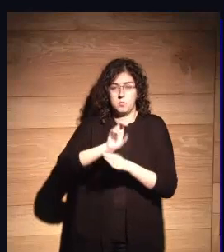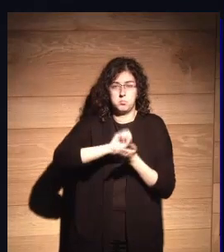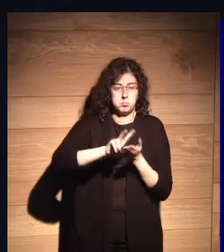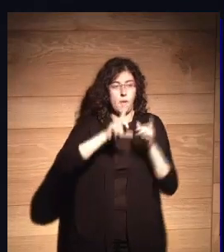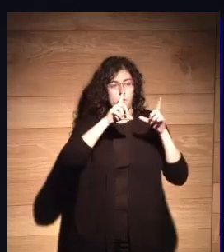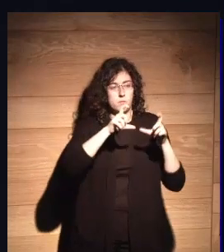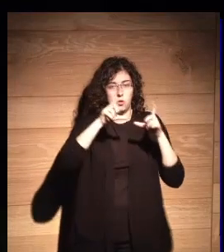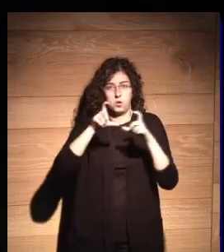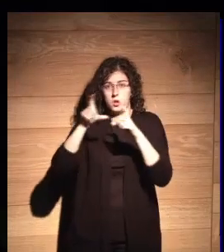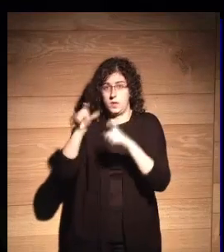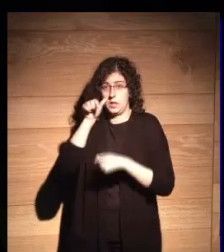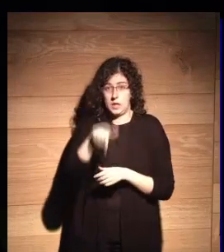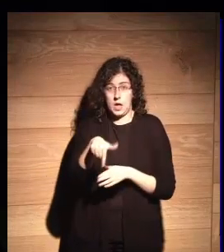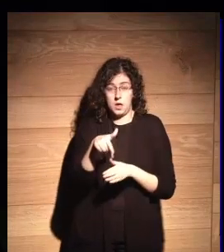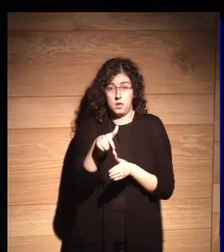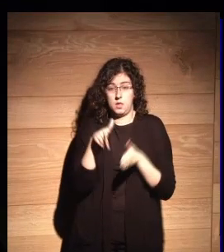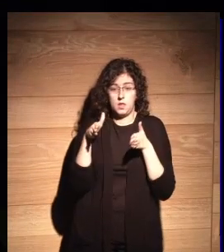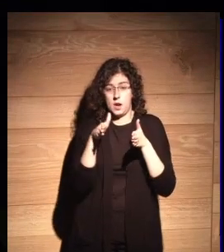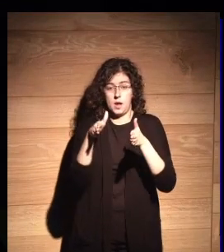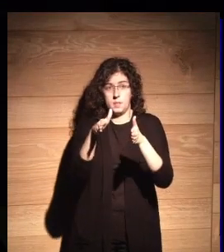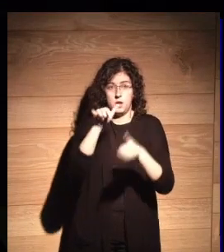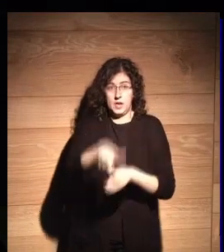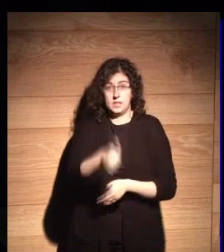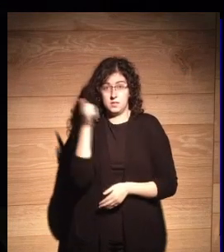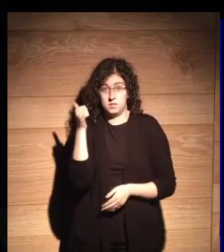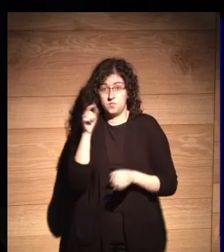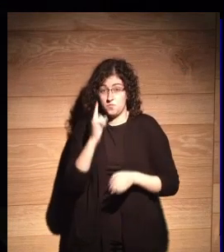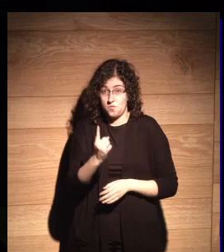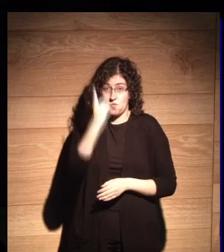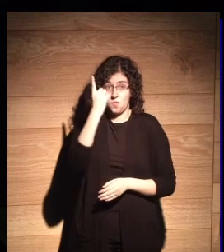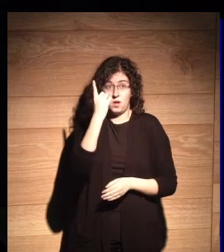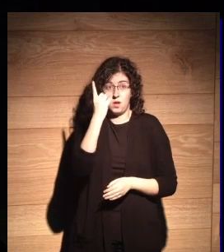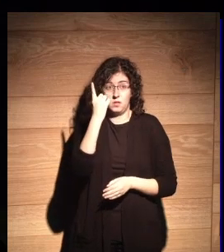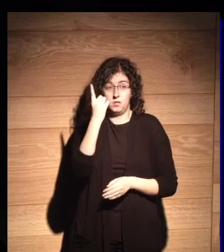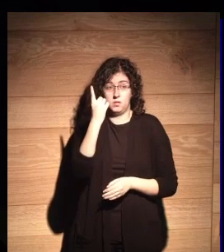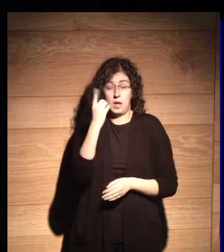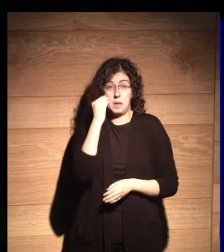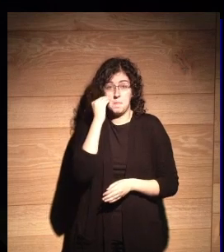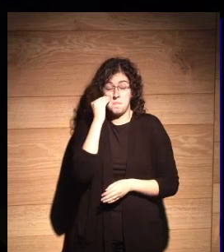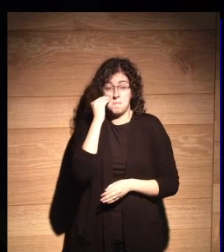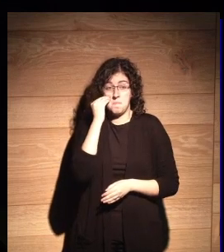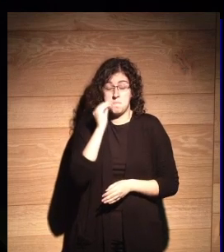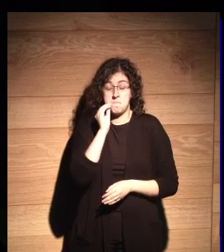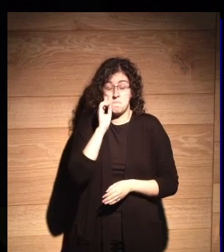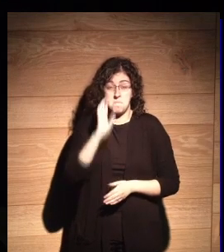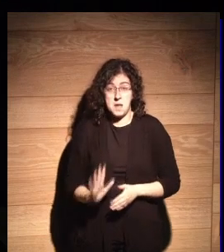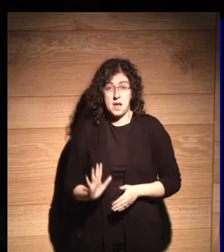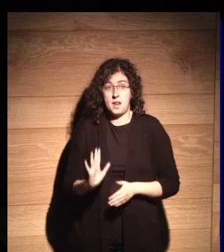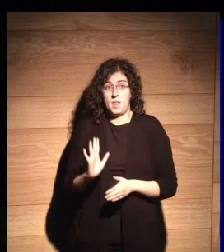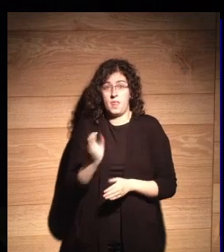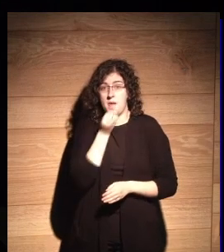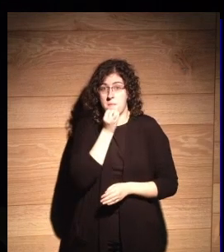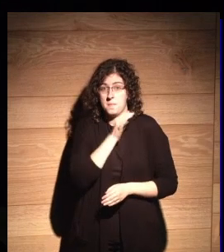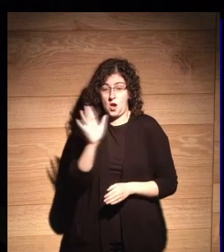And this was one of those pictures, which turned out to be much better than the pictures from the helicopter, because here